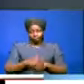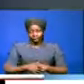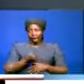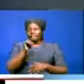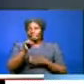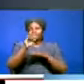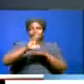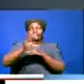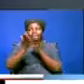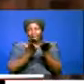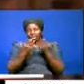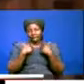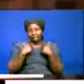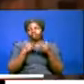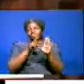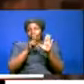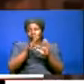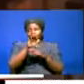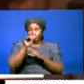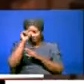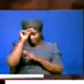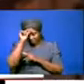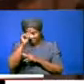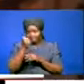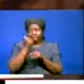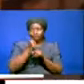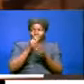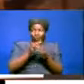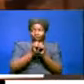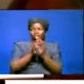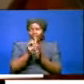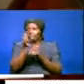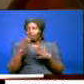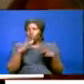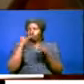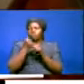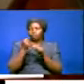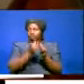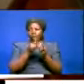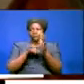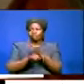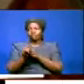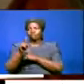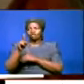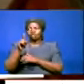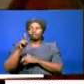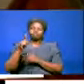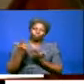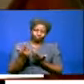na viongozi kutoka serikalini na wengine waliohudumu naye katika baraza la mawaziri. We mourn the passing of a good